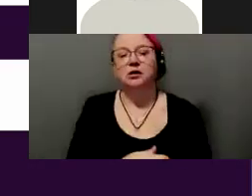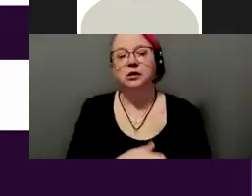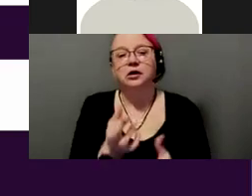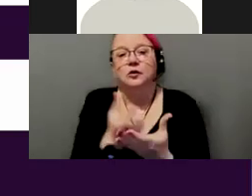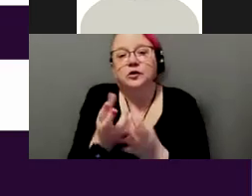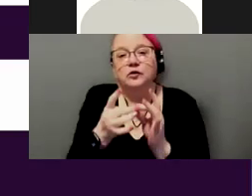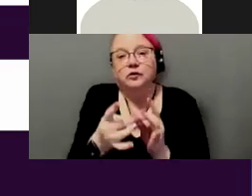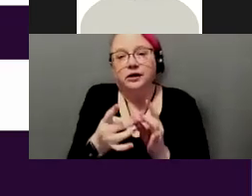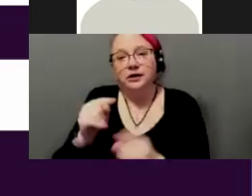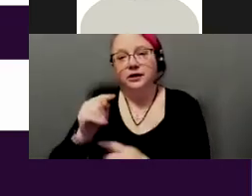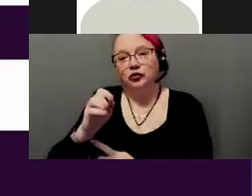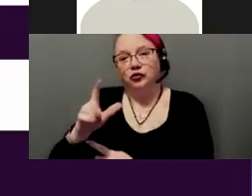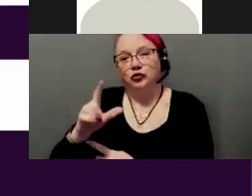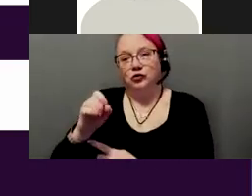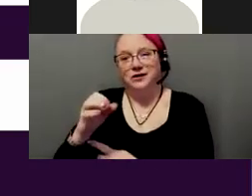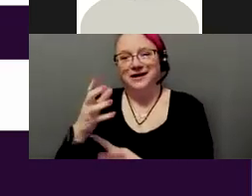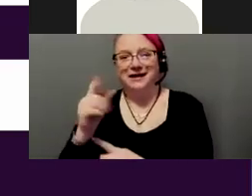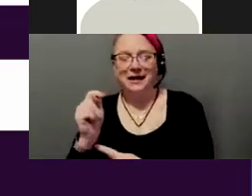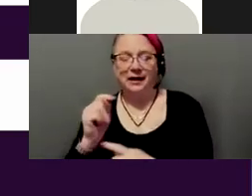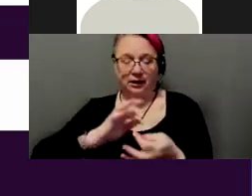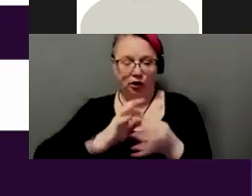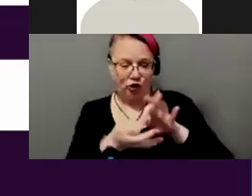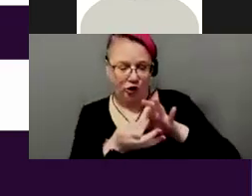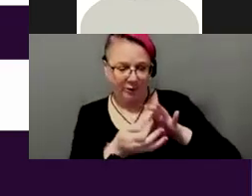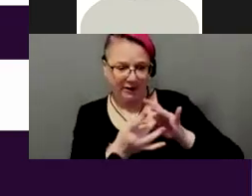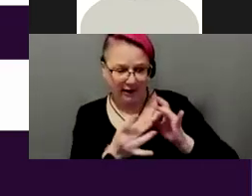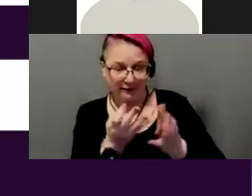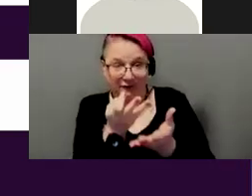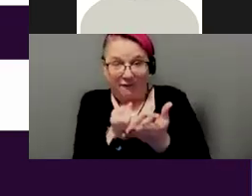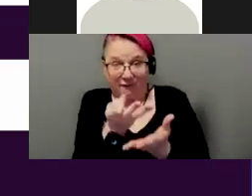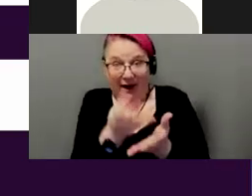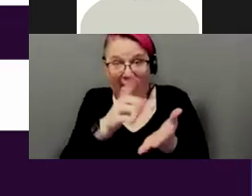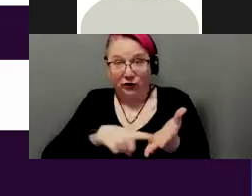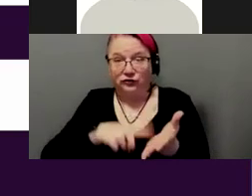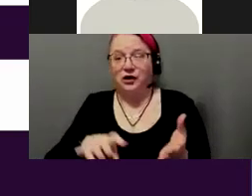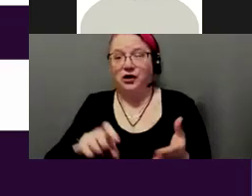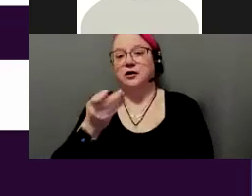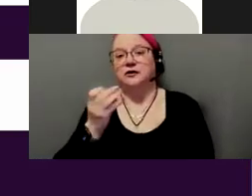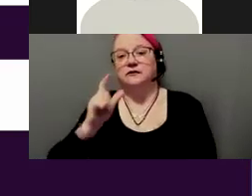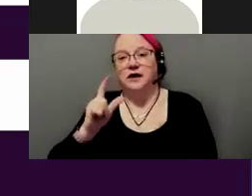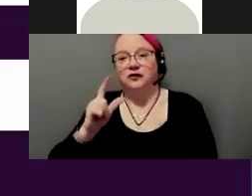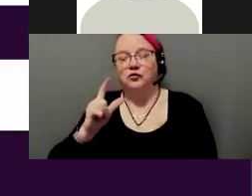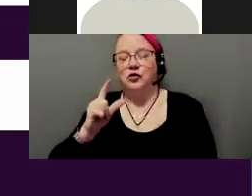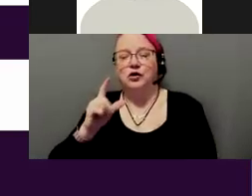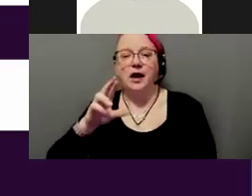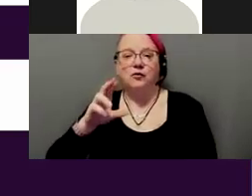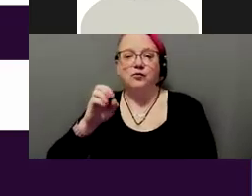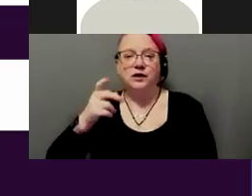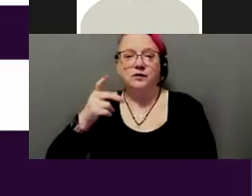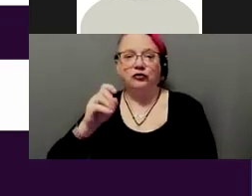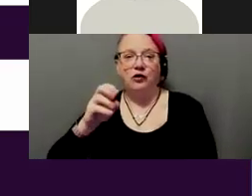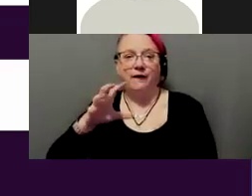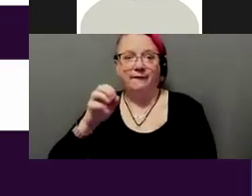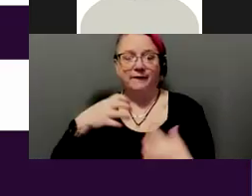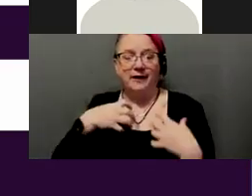to this in the toolkit focus on interpreting those messages, fact-checking, and sexual and reproductive health information. My